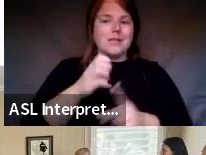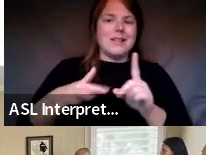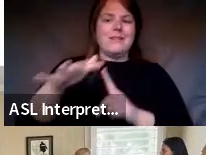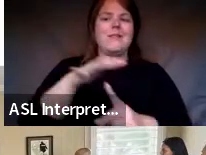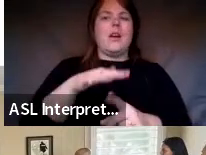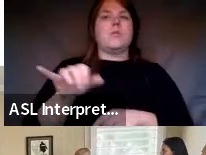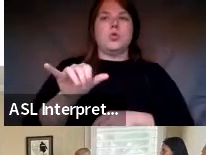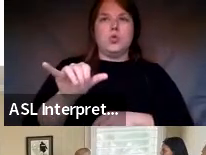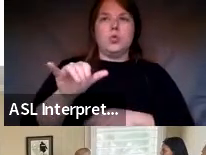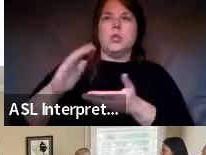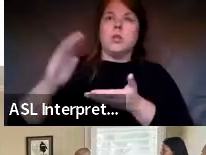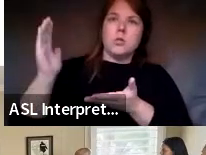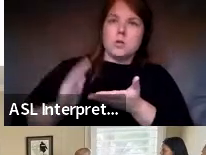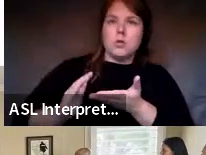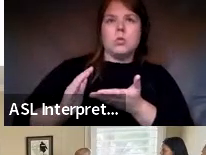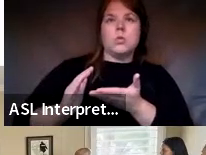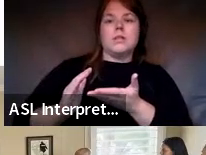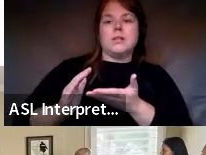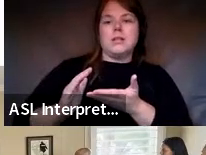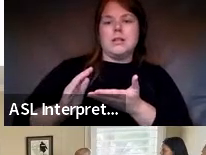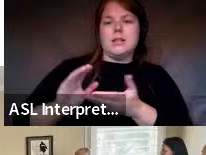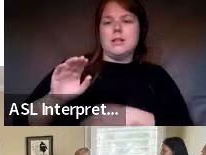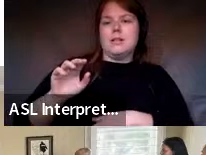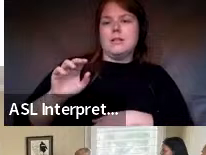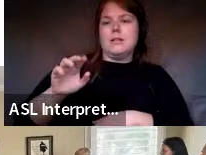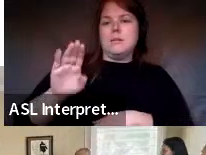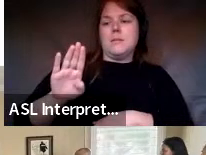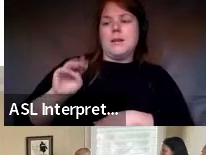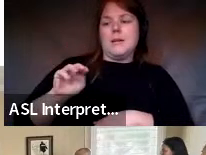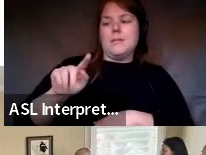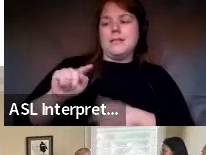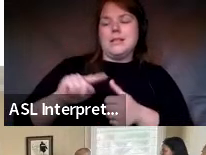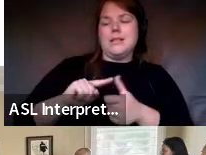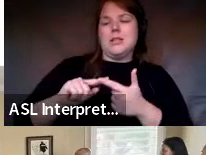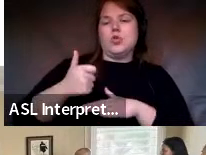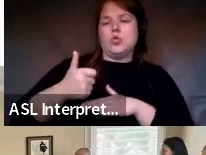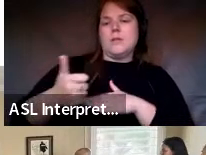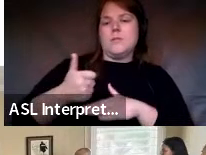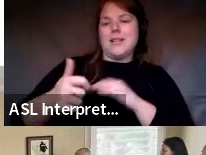by reducing VMT and also transportation emission.